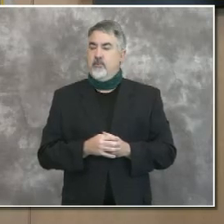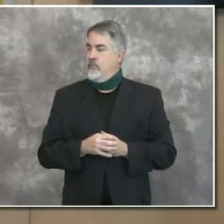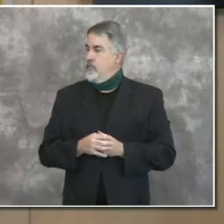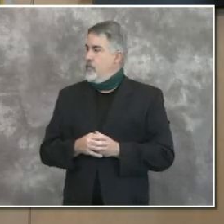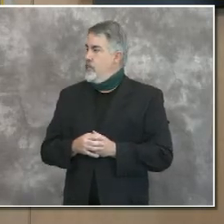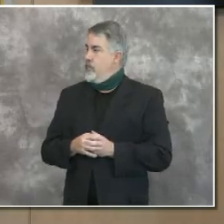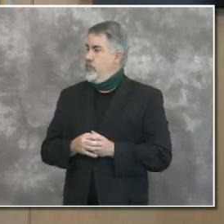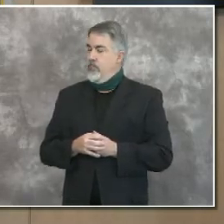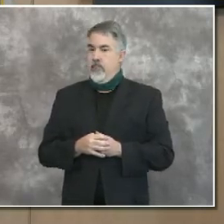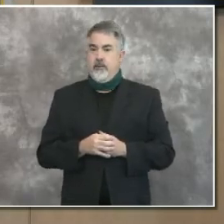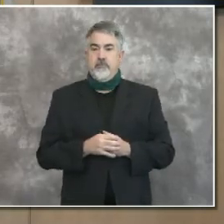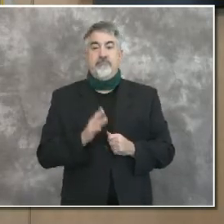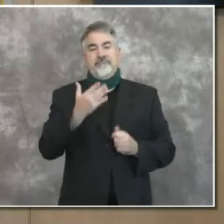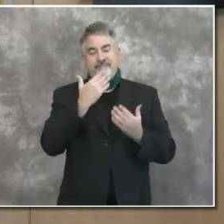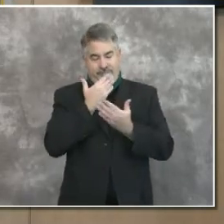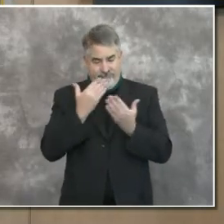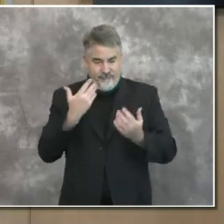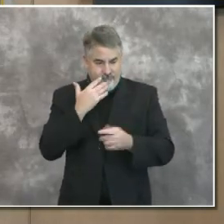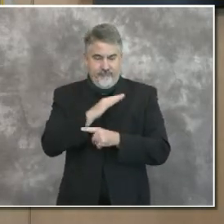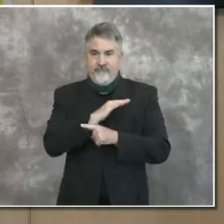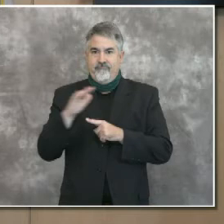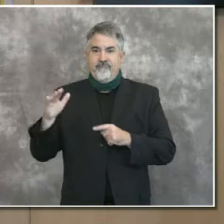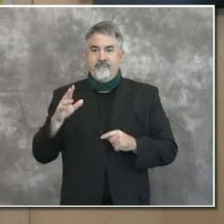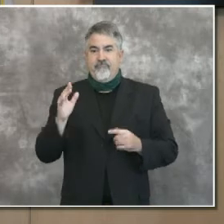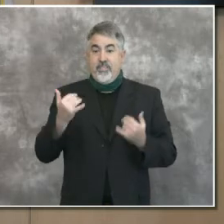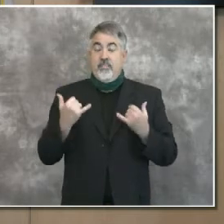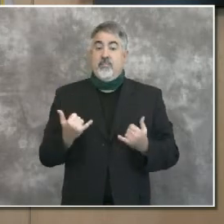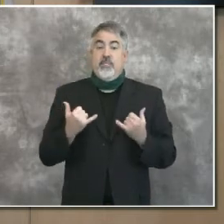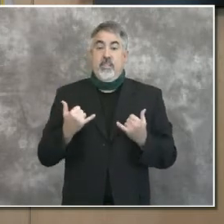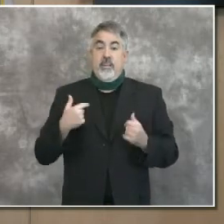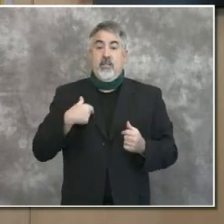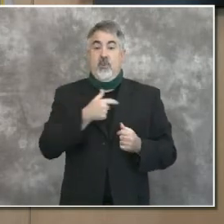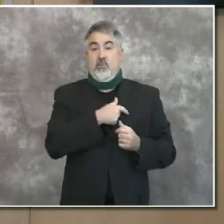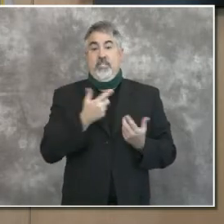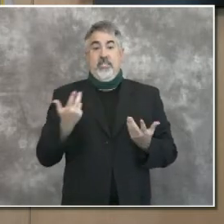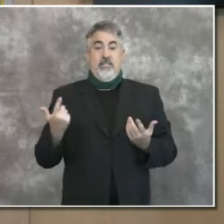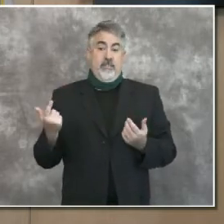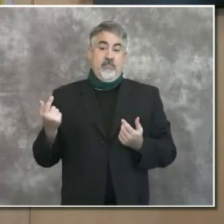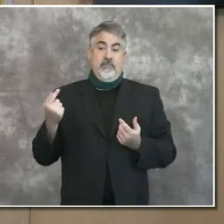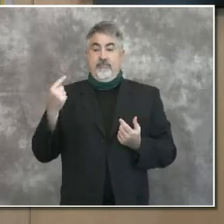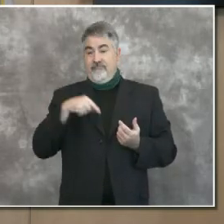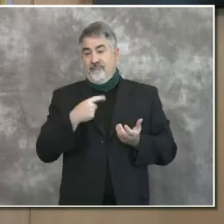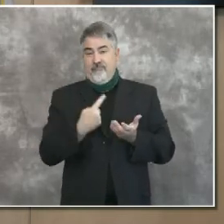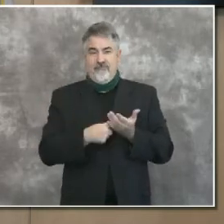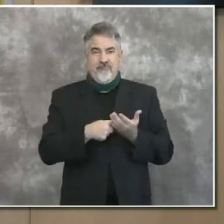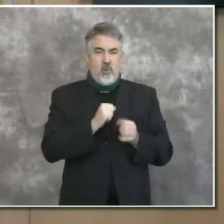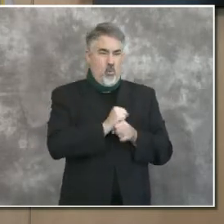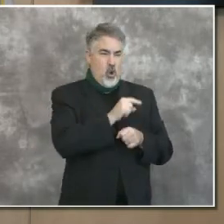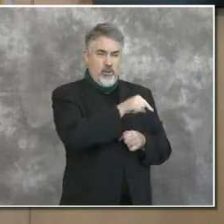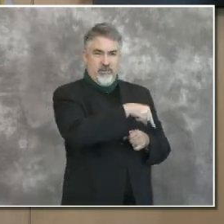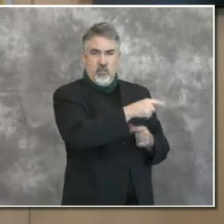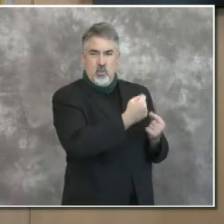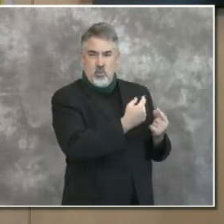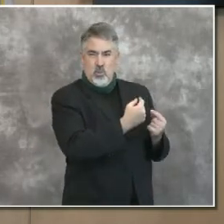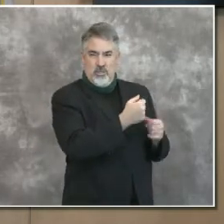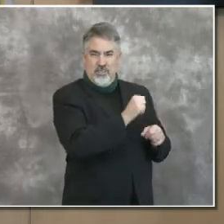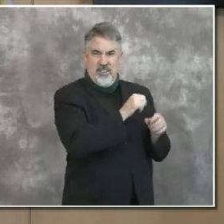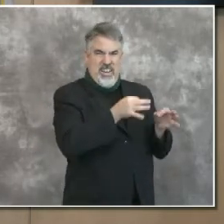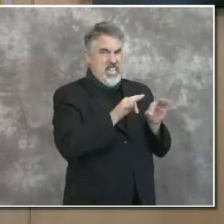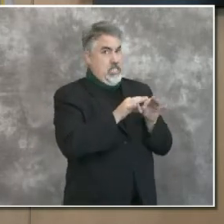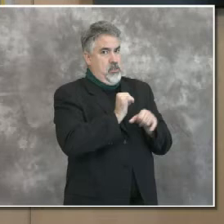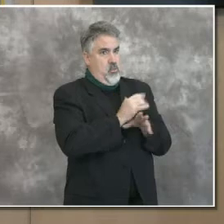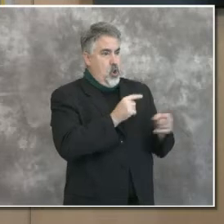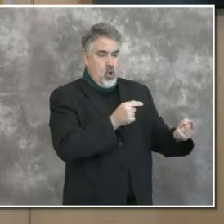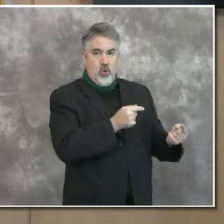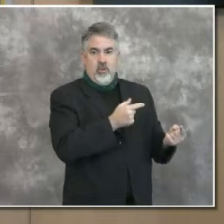Thank you and good afternoon. During this time when our medical professionals and essential workers are leading our community through this public health crisis, I want